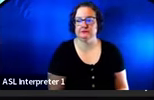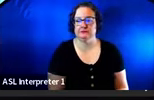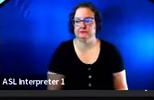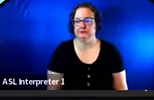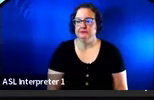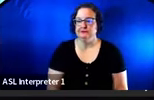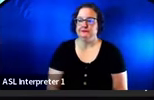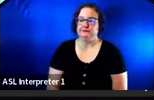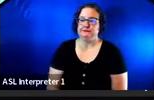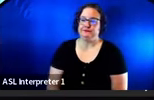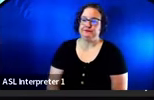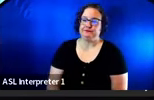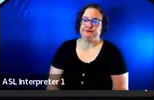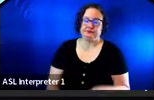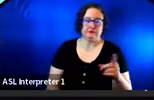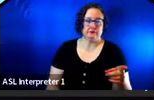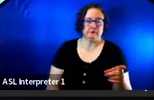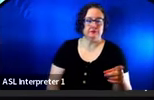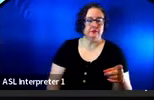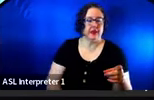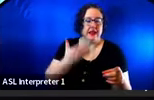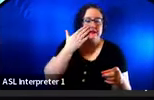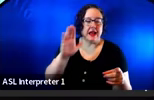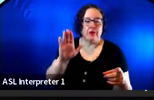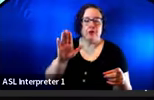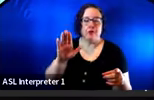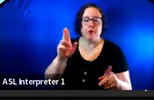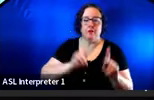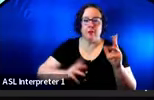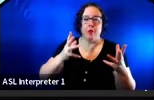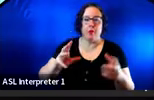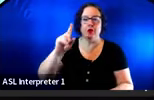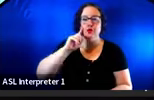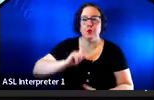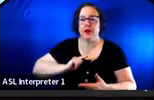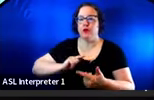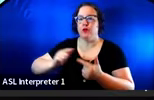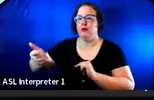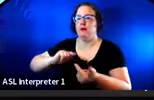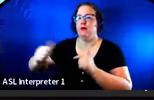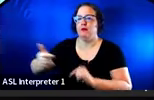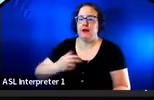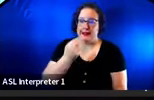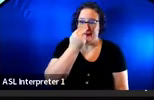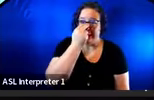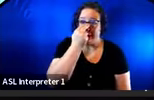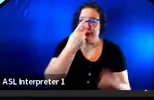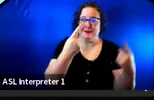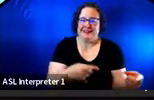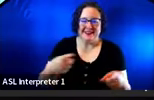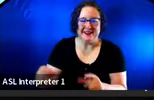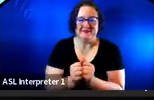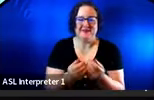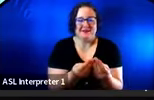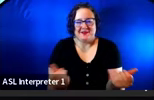Because I don't know if people really want to hear the back and forth and all the nerdiness that comes with